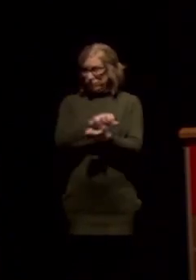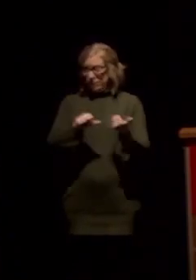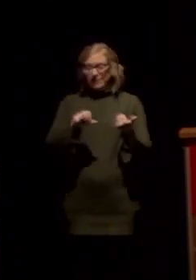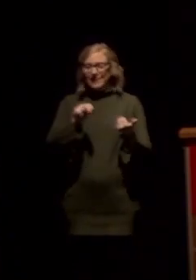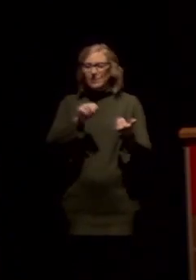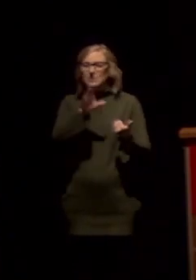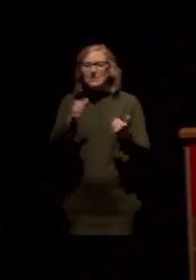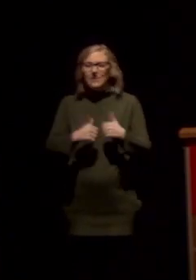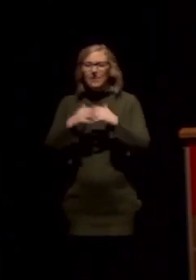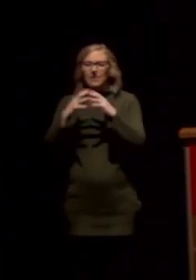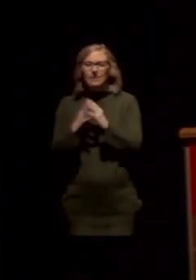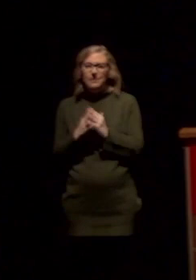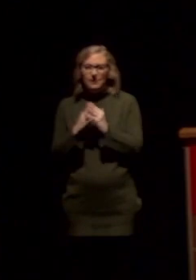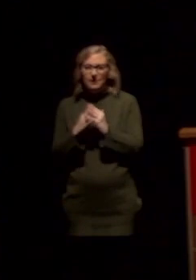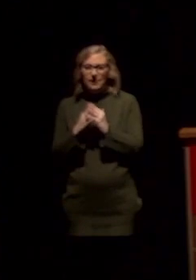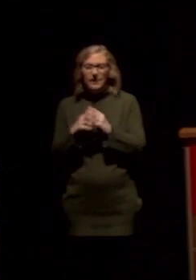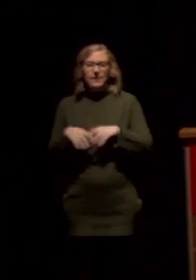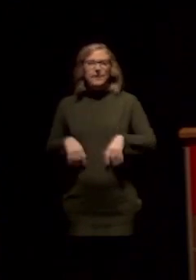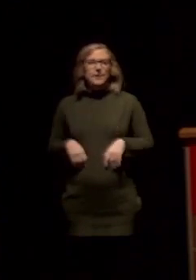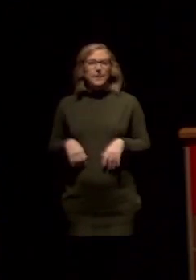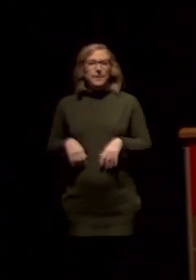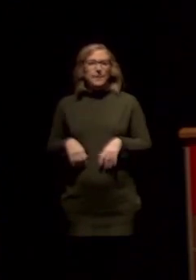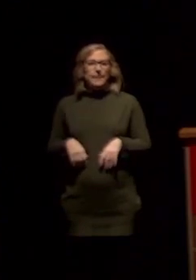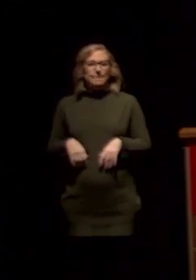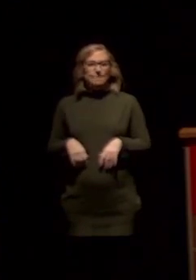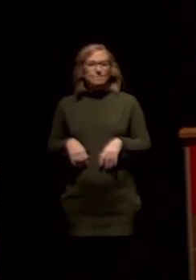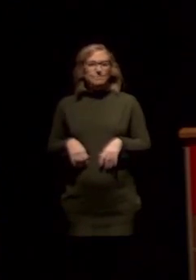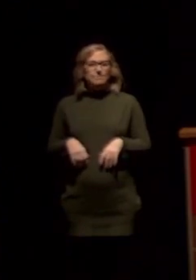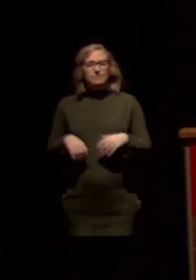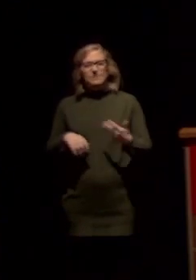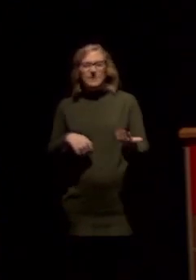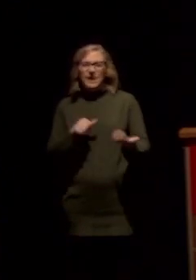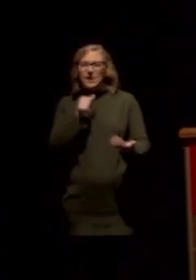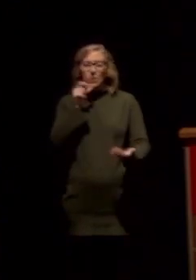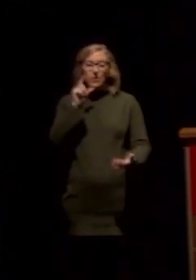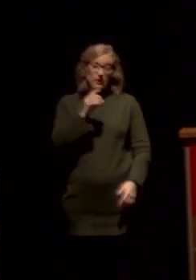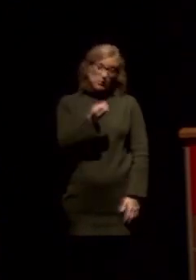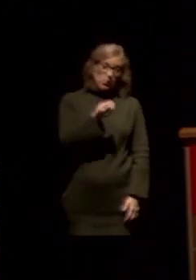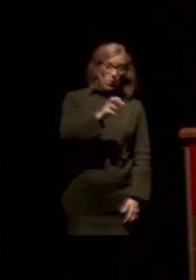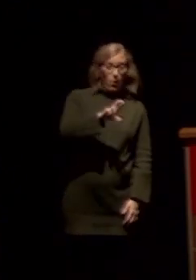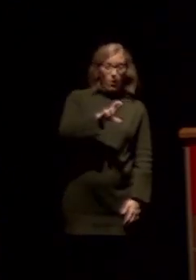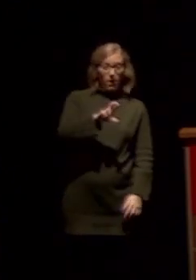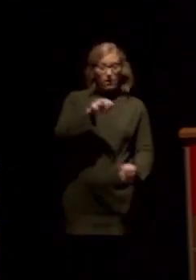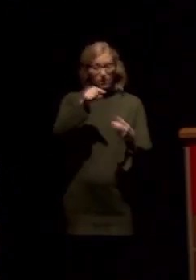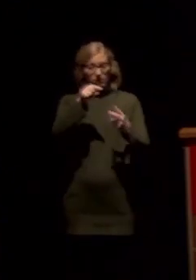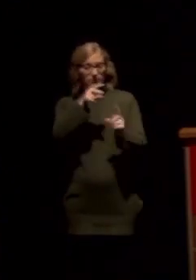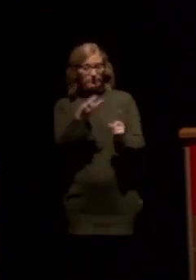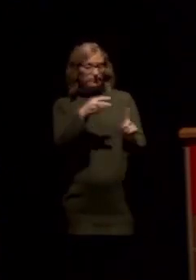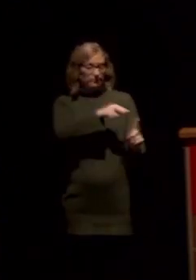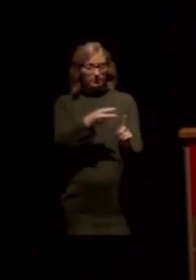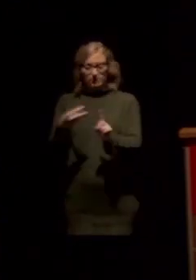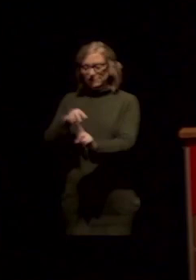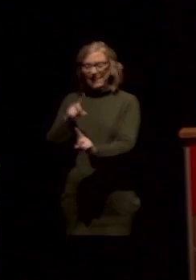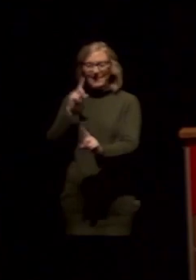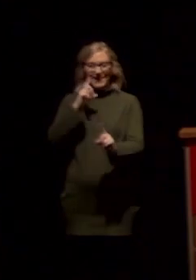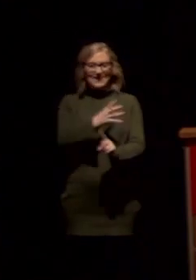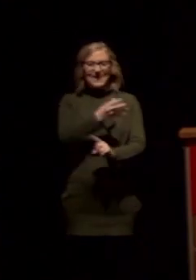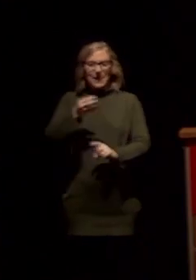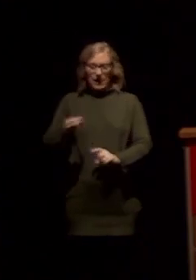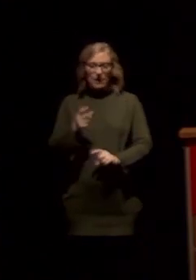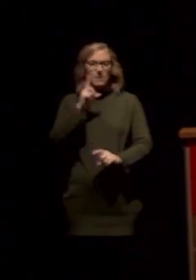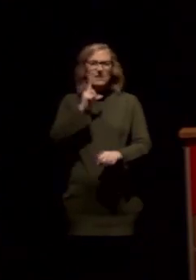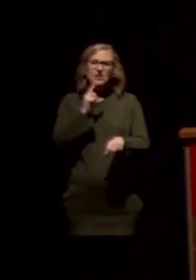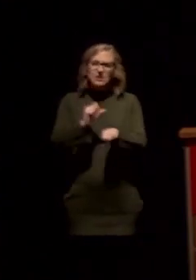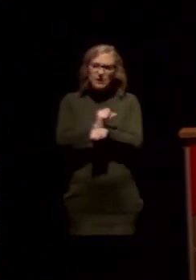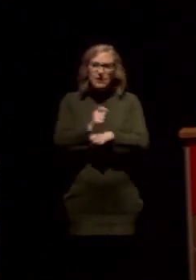system. I think it's not a or, it's an and. So because these are real illnesses, I have family members who've